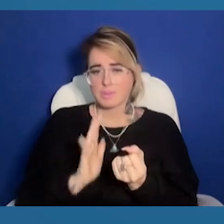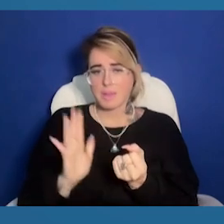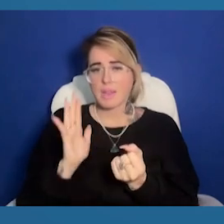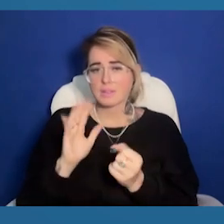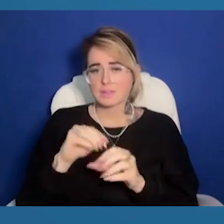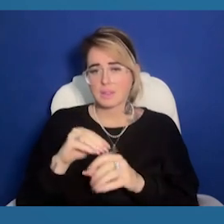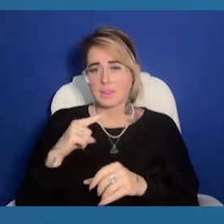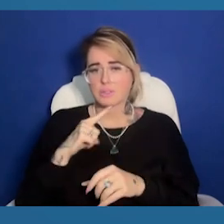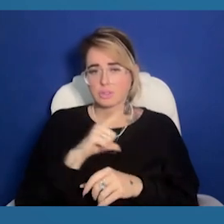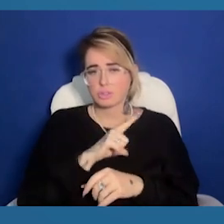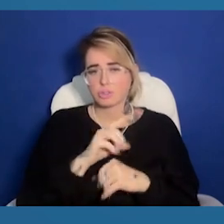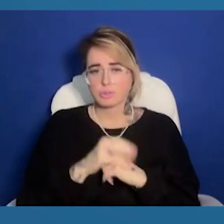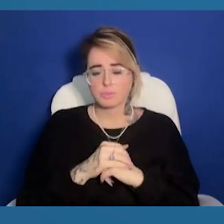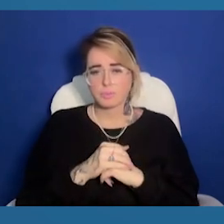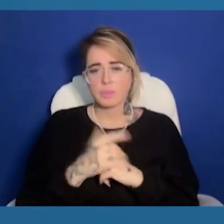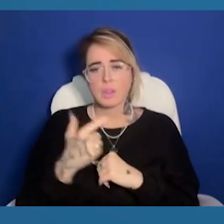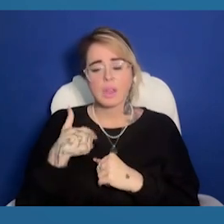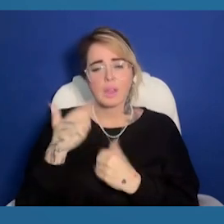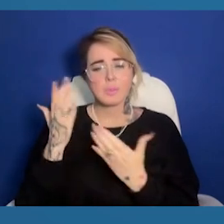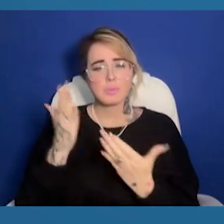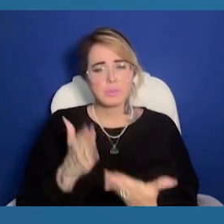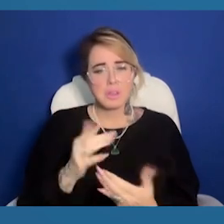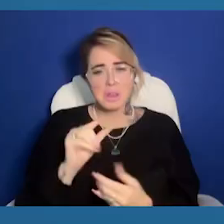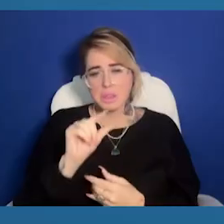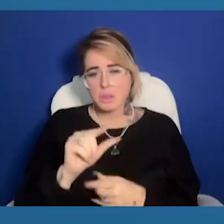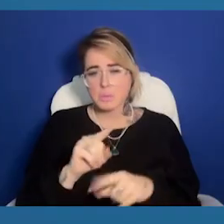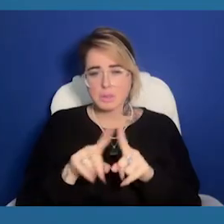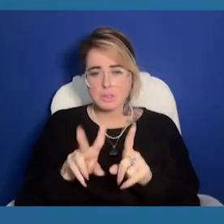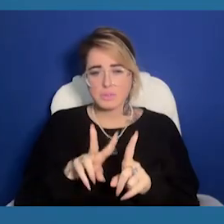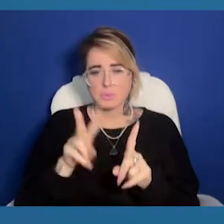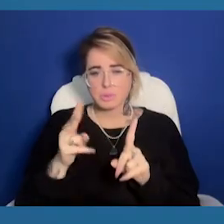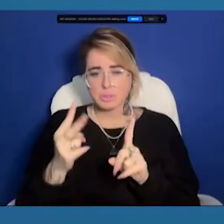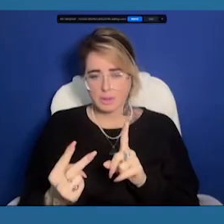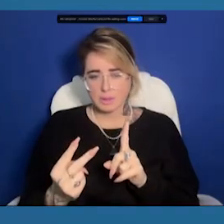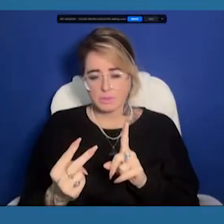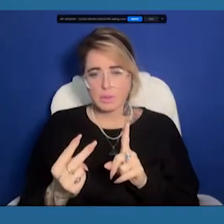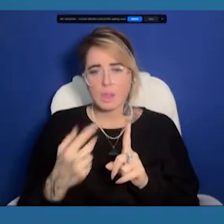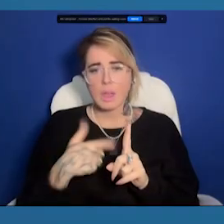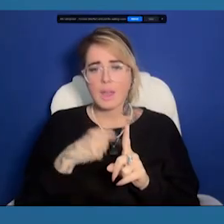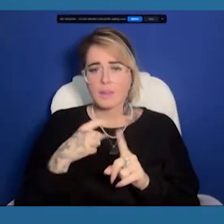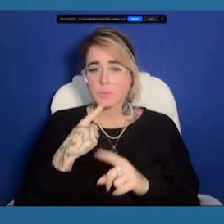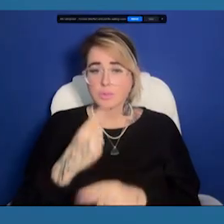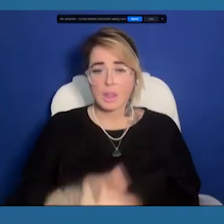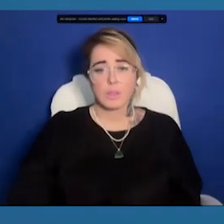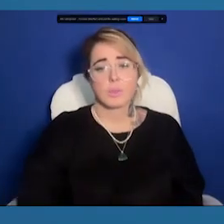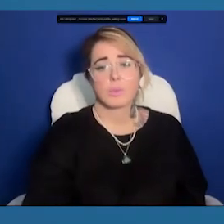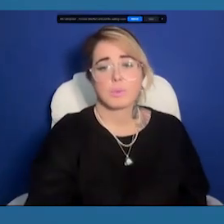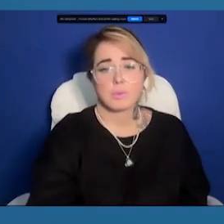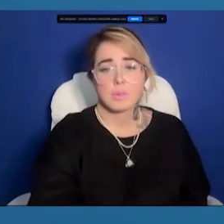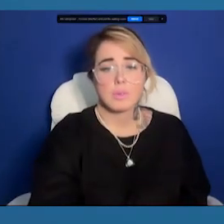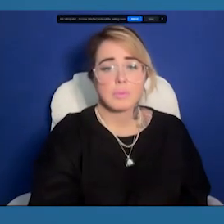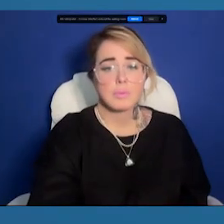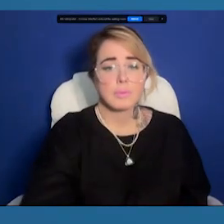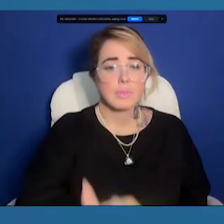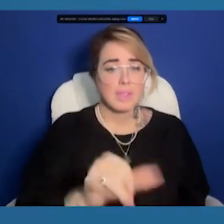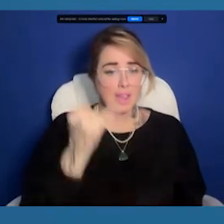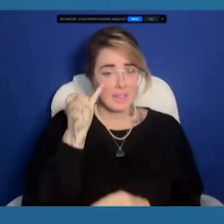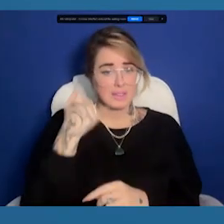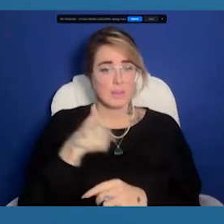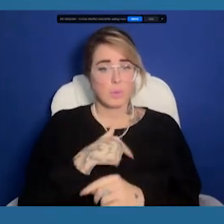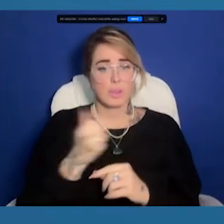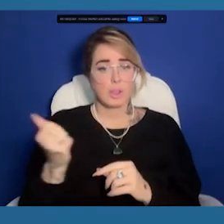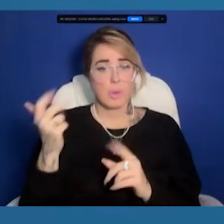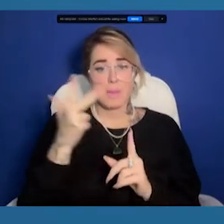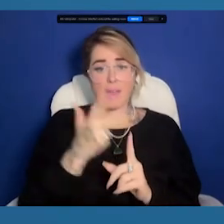legislature. So I bring with me a little bit of a different perspective, and I have to tell you this idea that we're going back, it